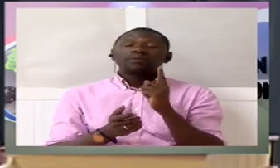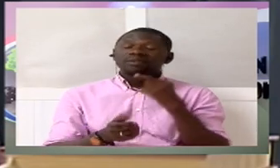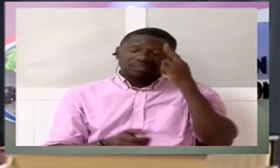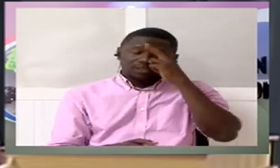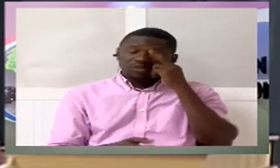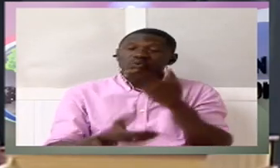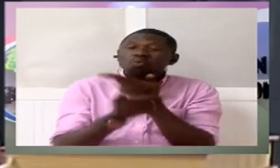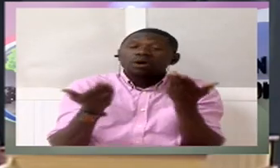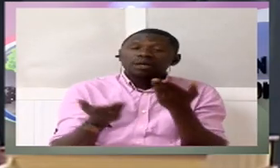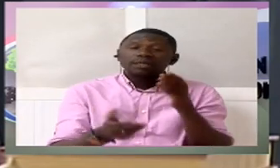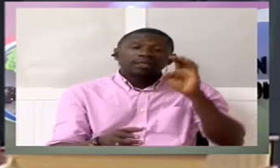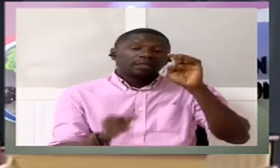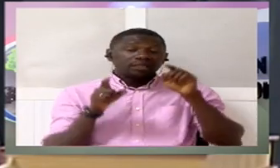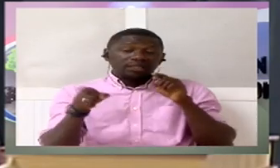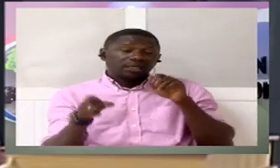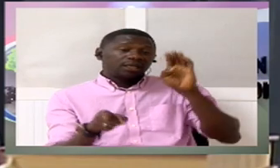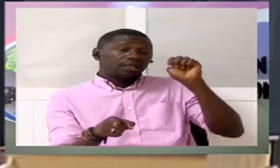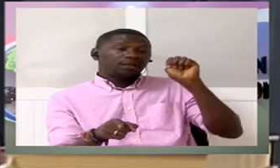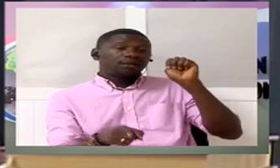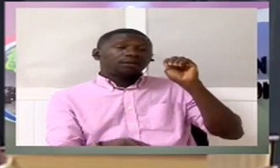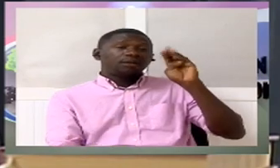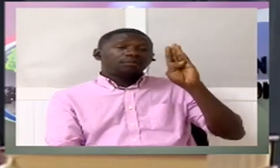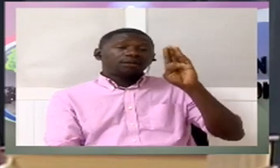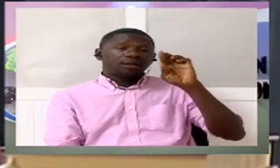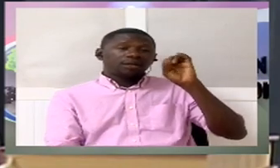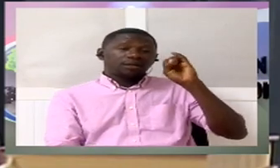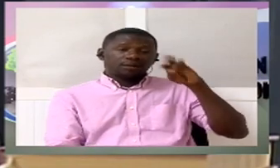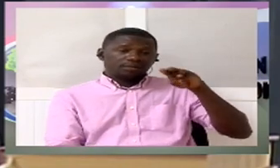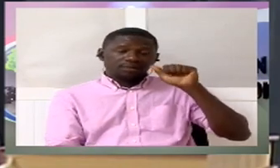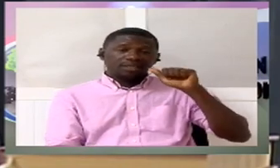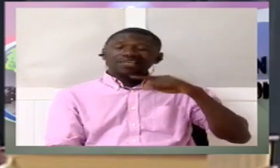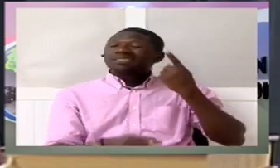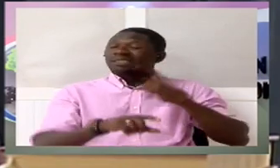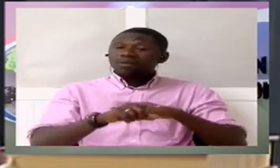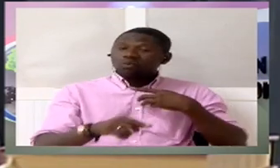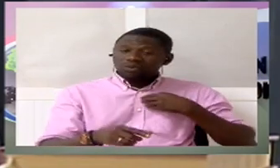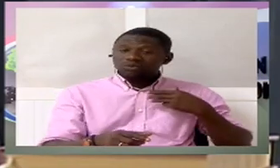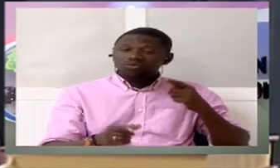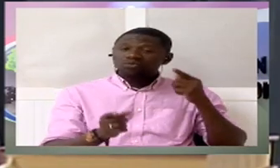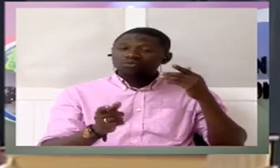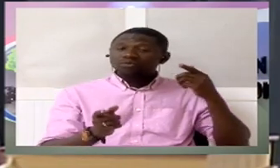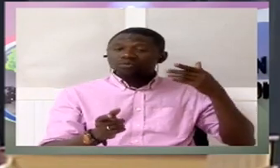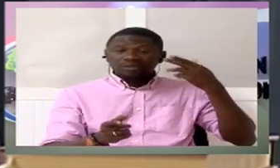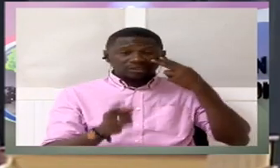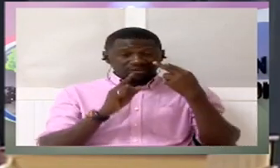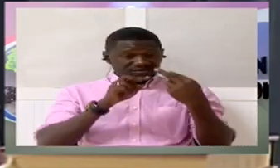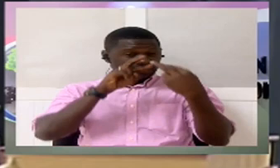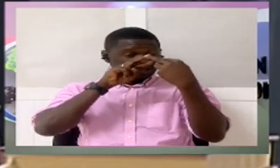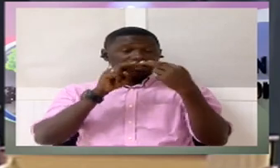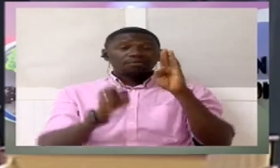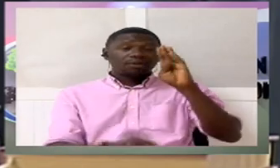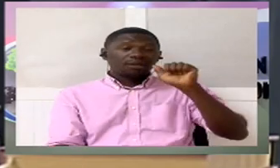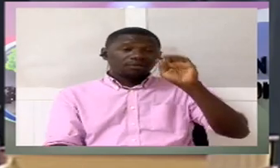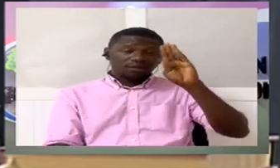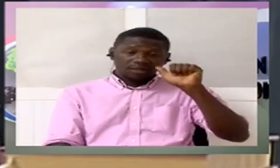why Ibrahim Job, each time he wanted to see baba, he was given access, and the meeting used to happen inside David's